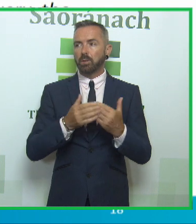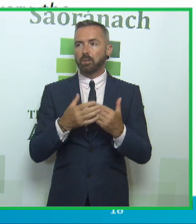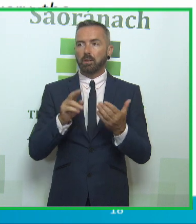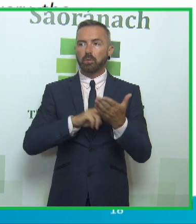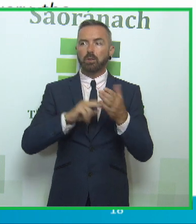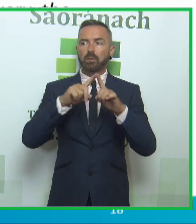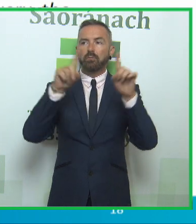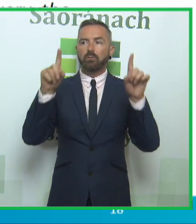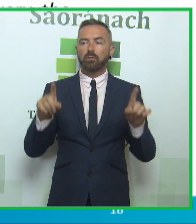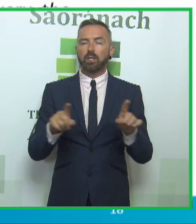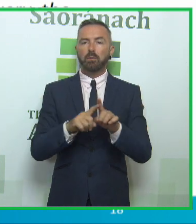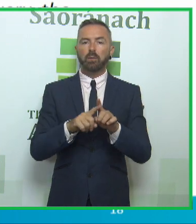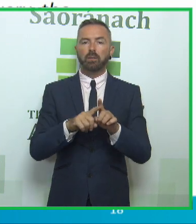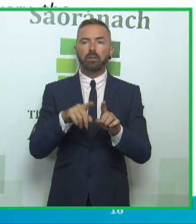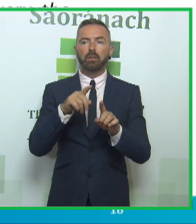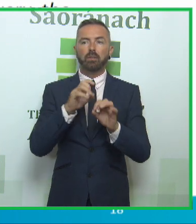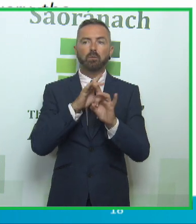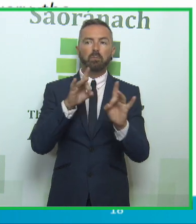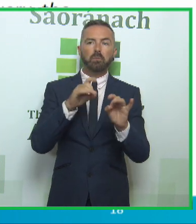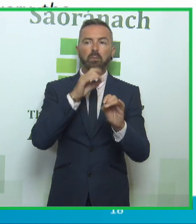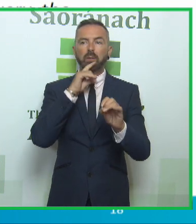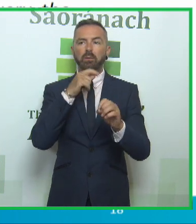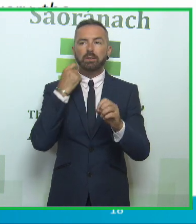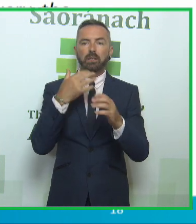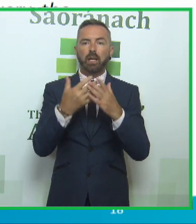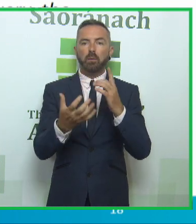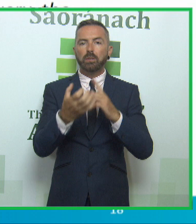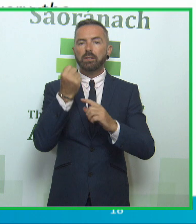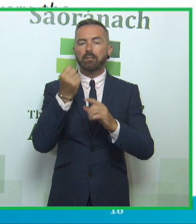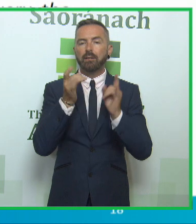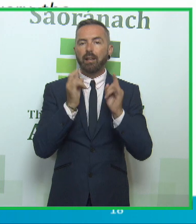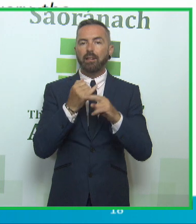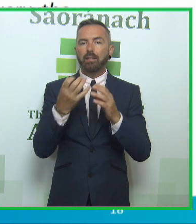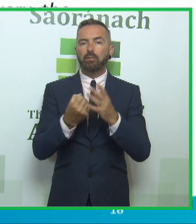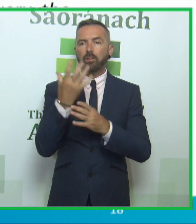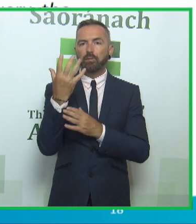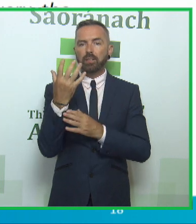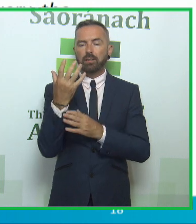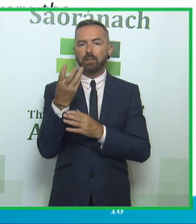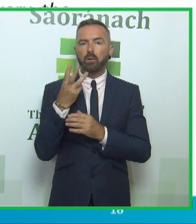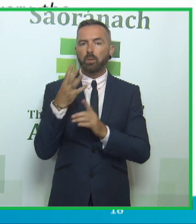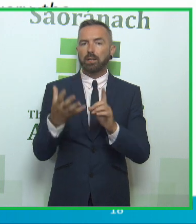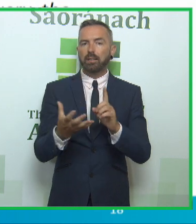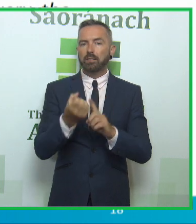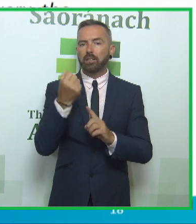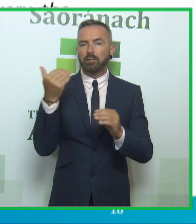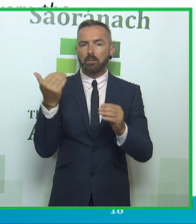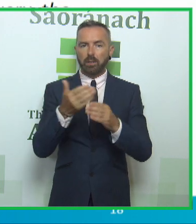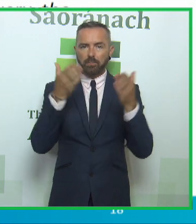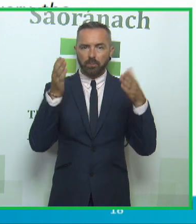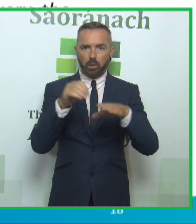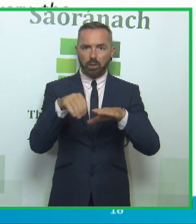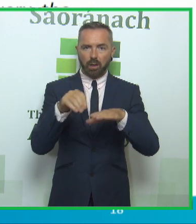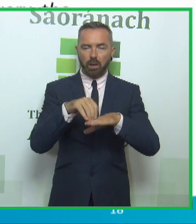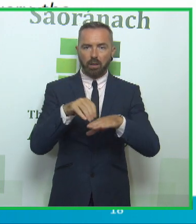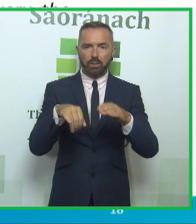we're saying, how do we achieve equity in recovery? Well, recovery equity, again, will be achieved by addressing the underlying issues